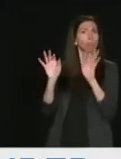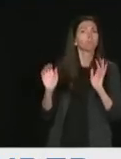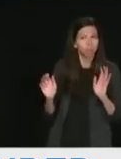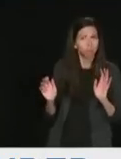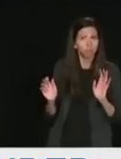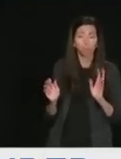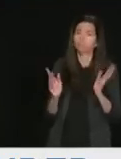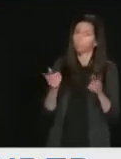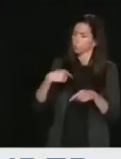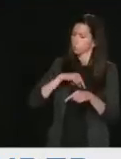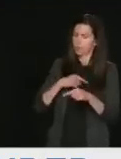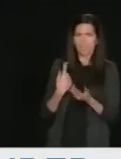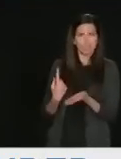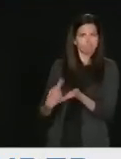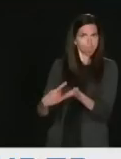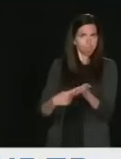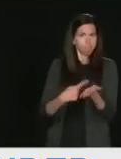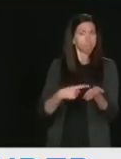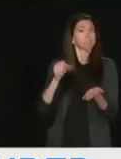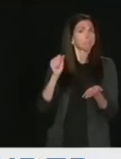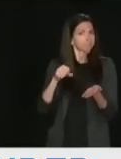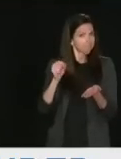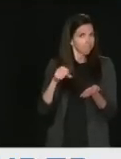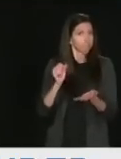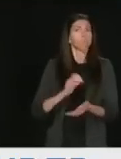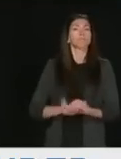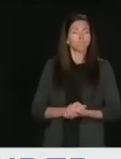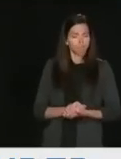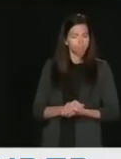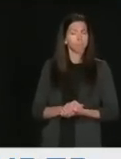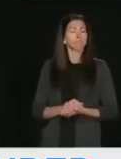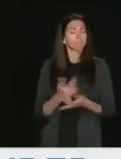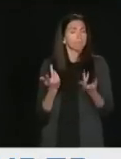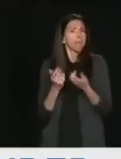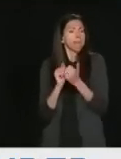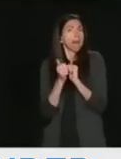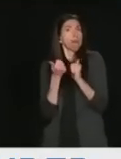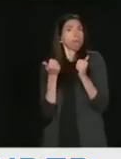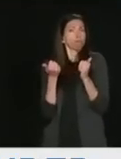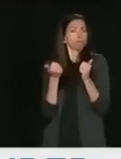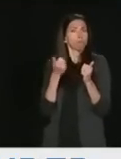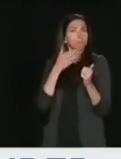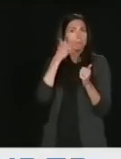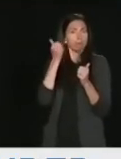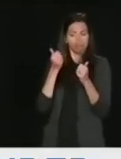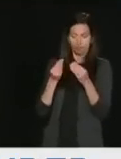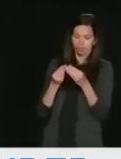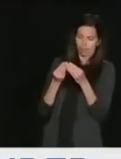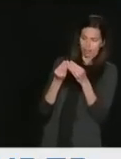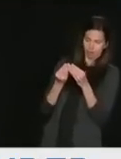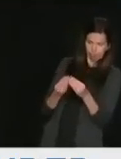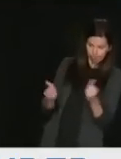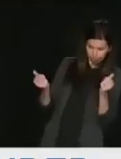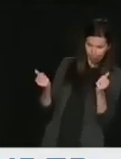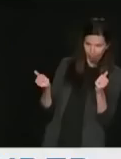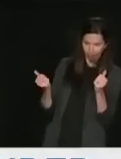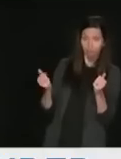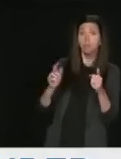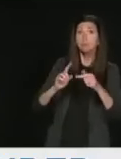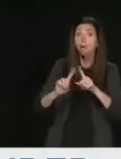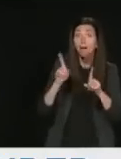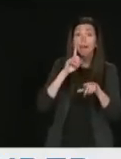way to make sure that this situation is still anchored in